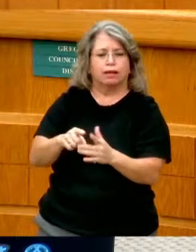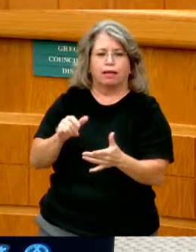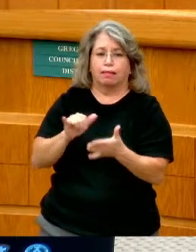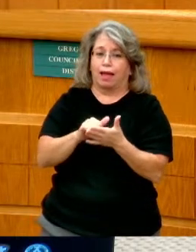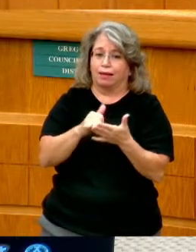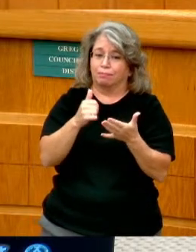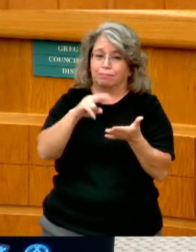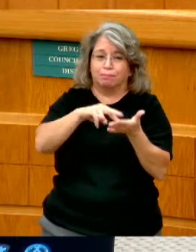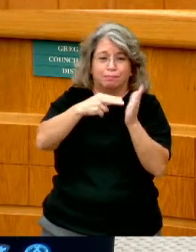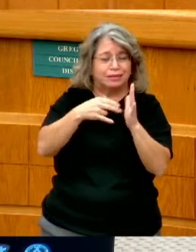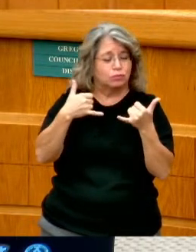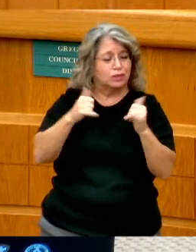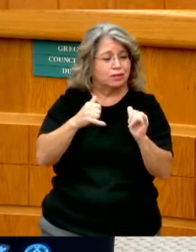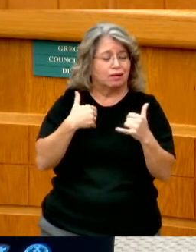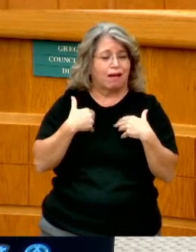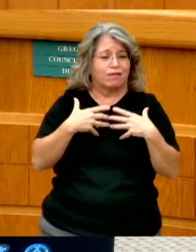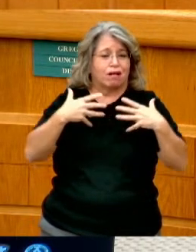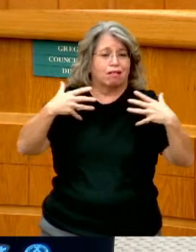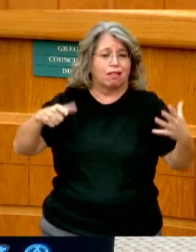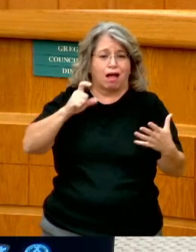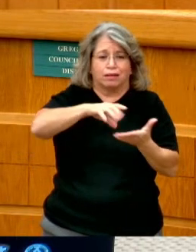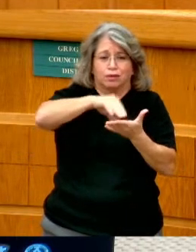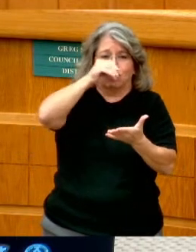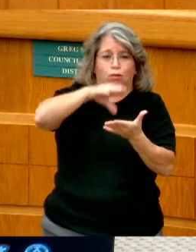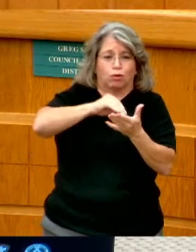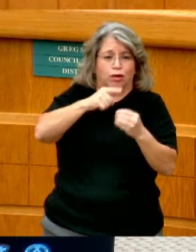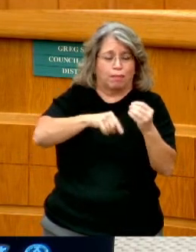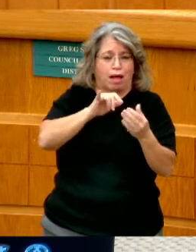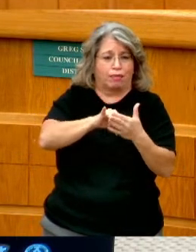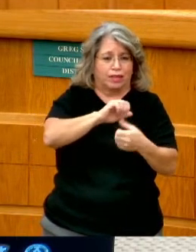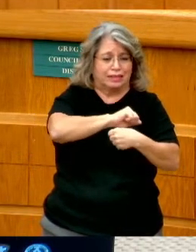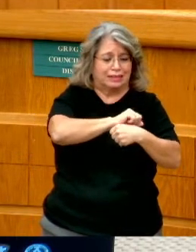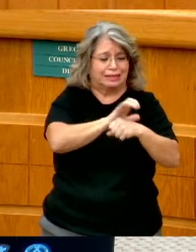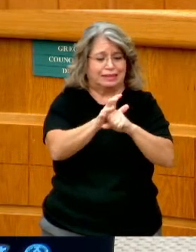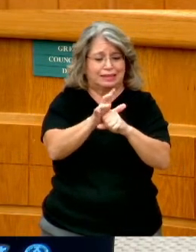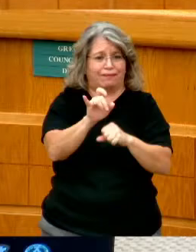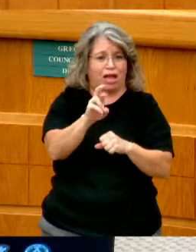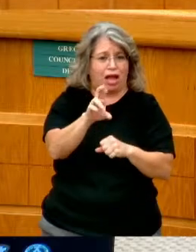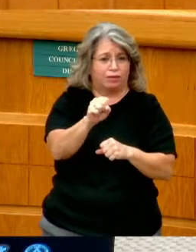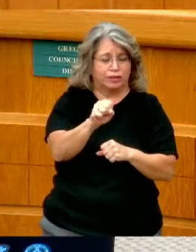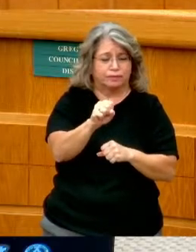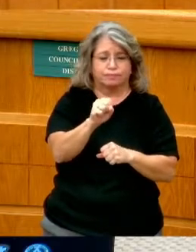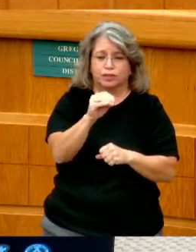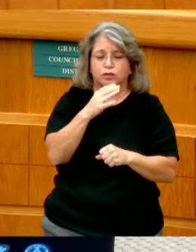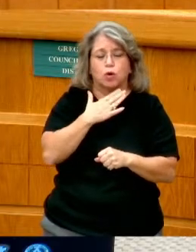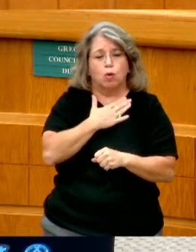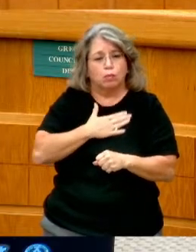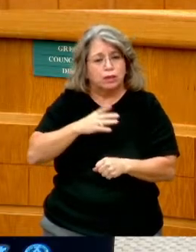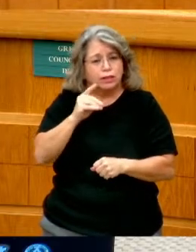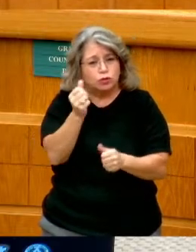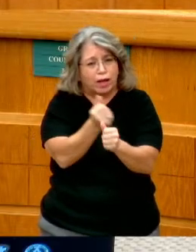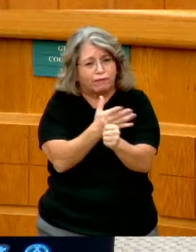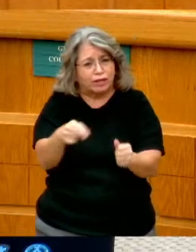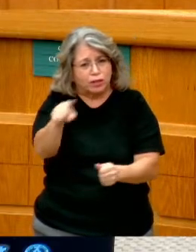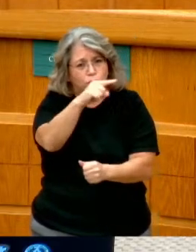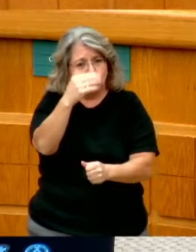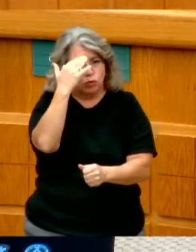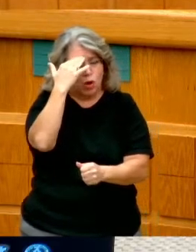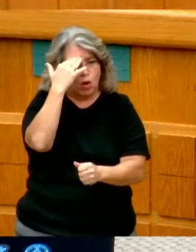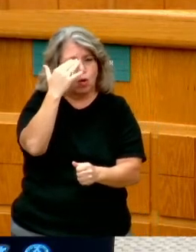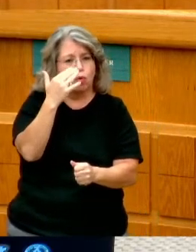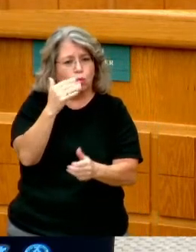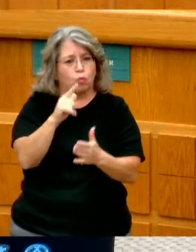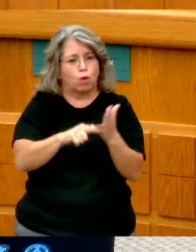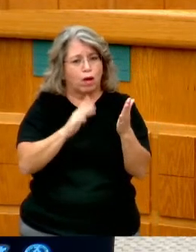virus. So please do everything you know about disease transmission to keep yourself and your